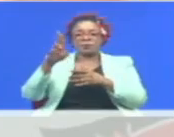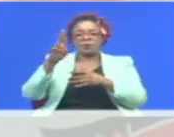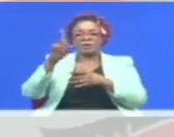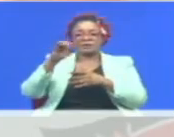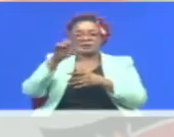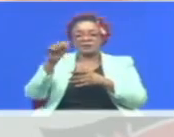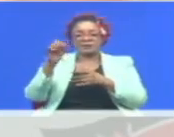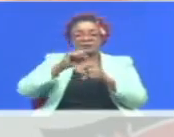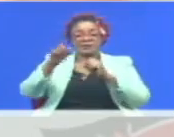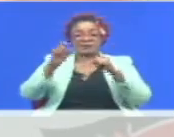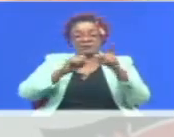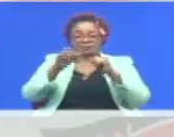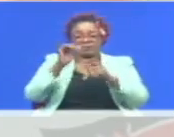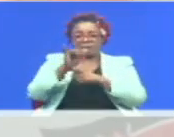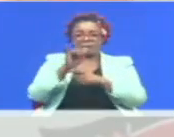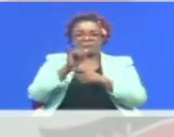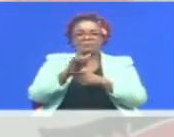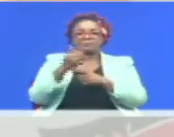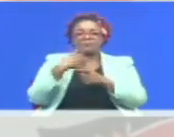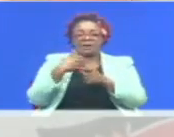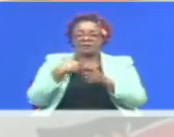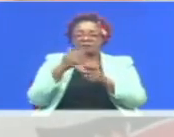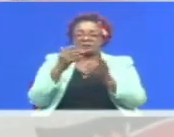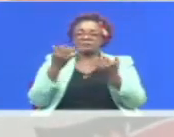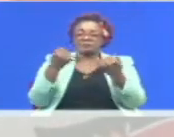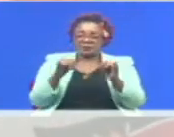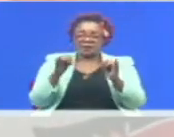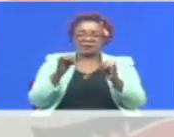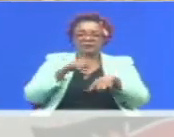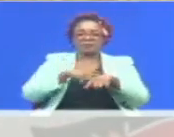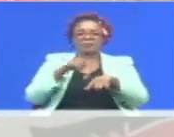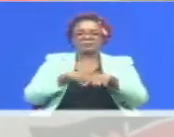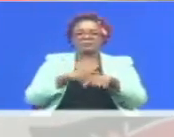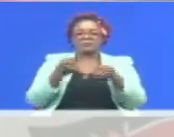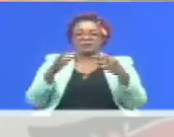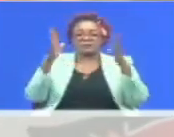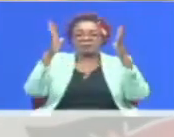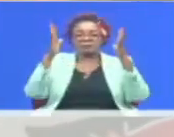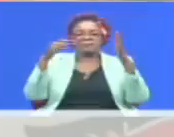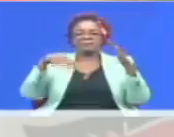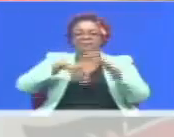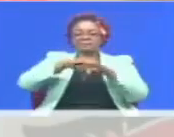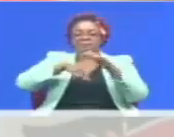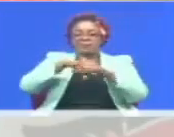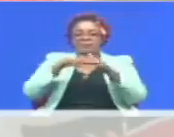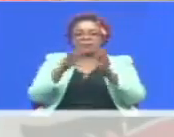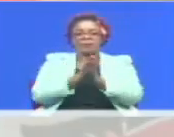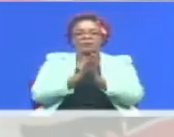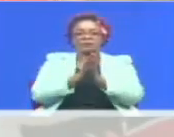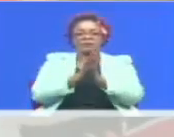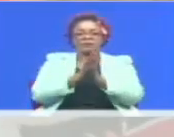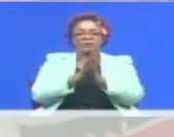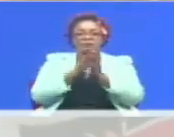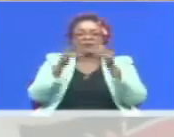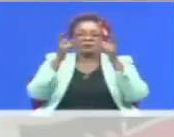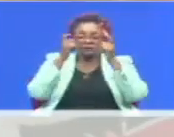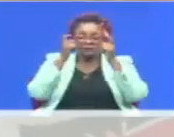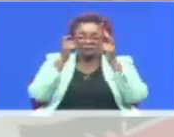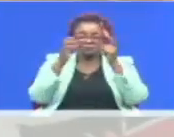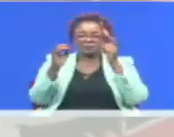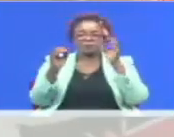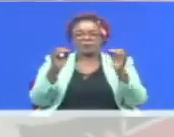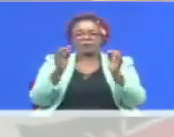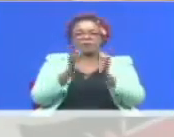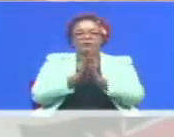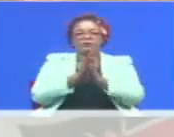Stars. Ulinzi Stars got a taste of their home during the ceremony, where they played out to a 0-0 draw with Football Kenya